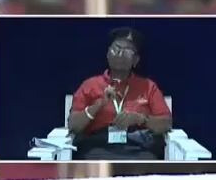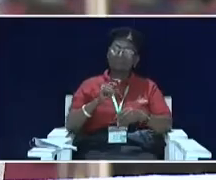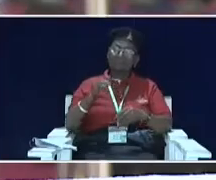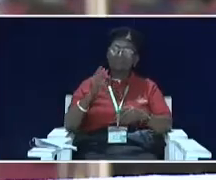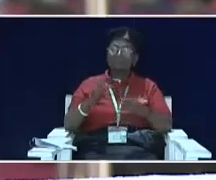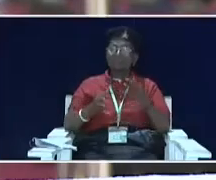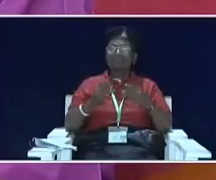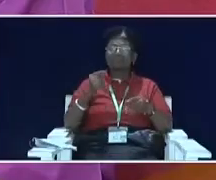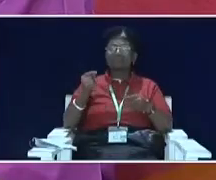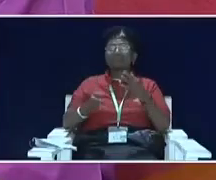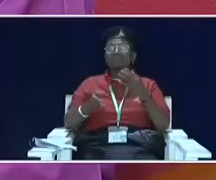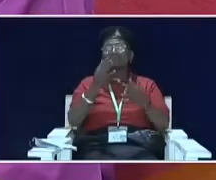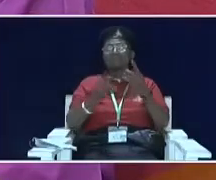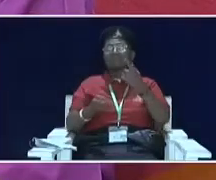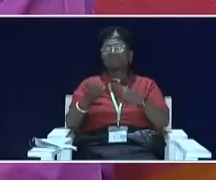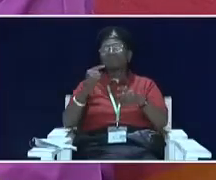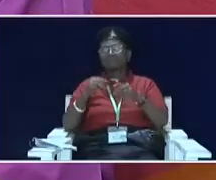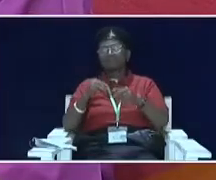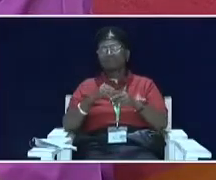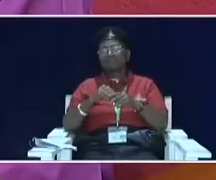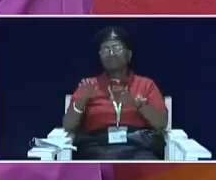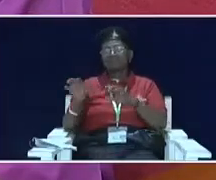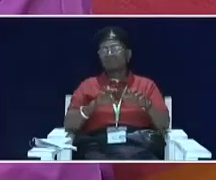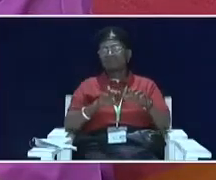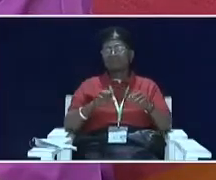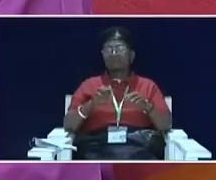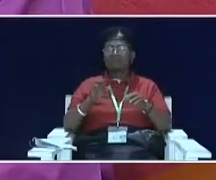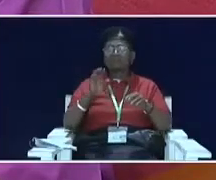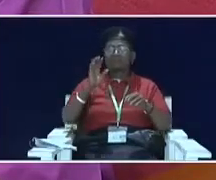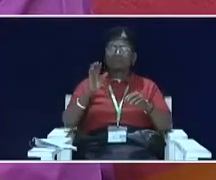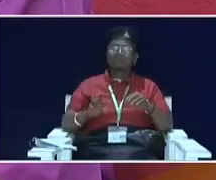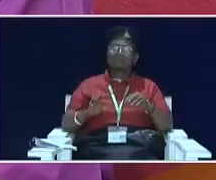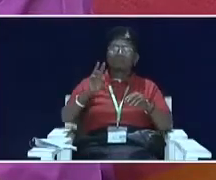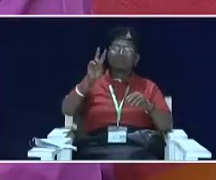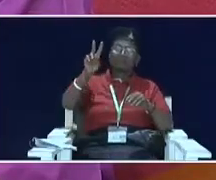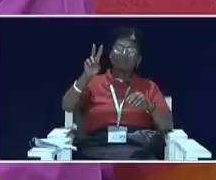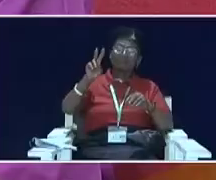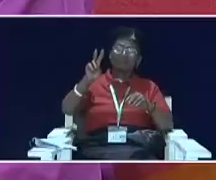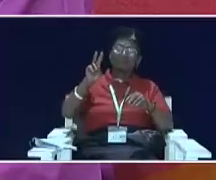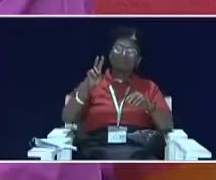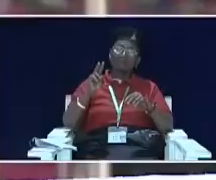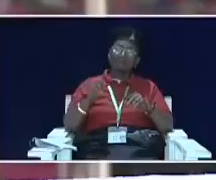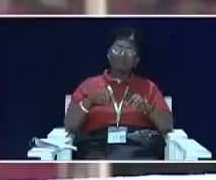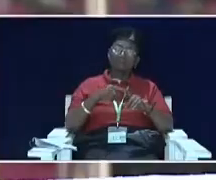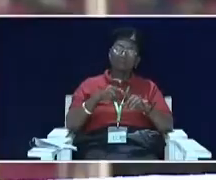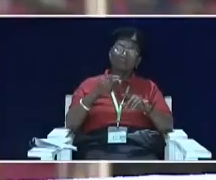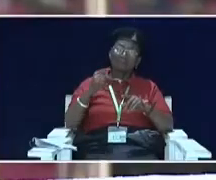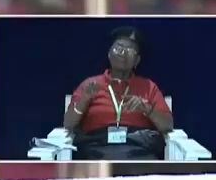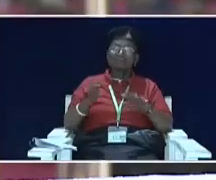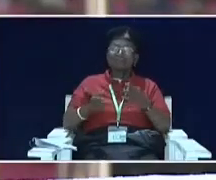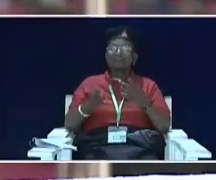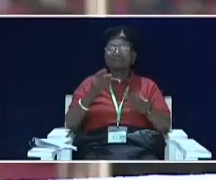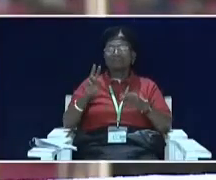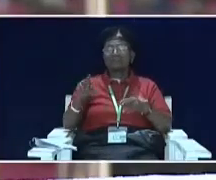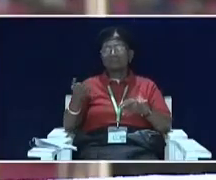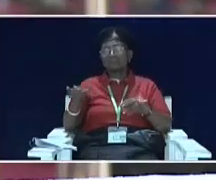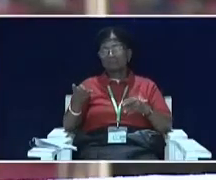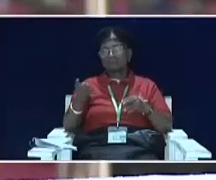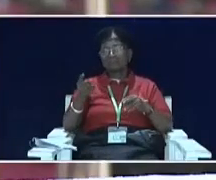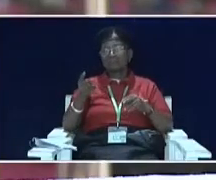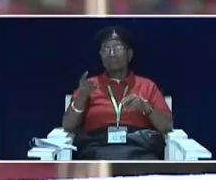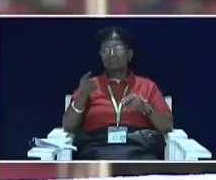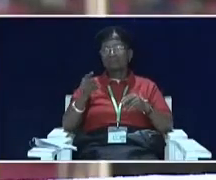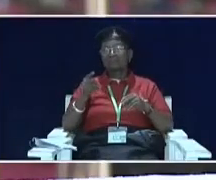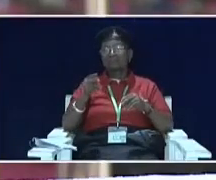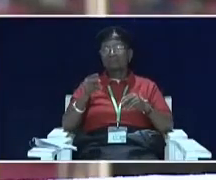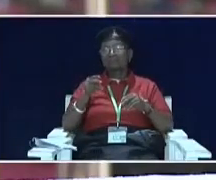And the fire came in Acts of the Apostles chapter 2. When the fire fell